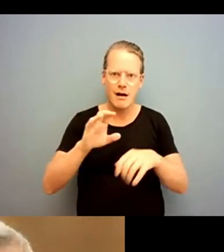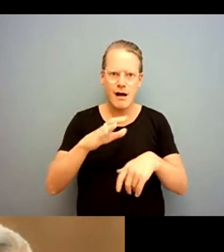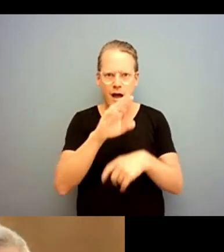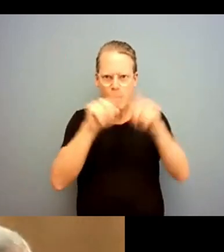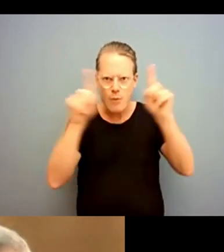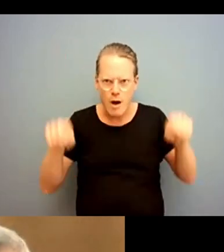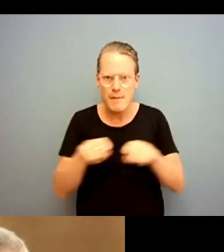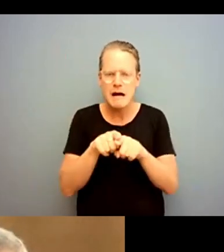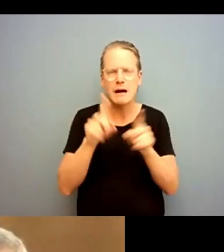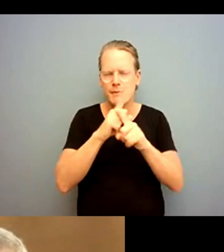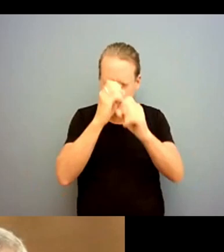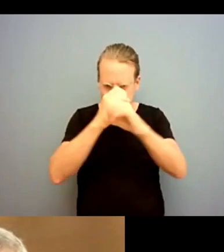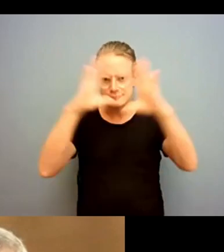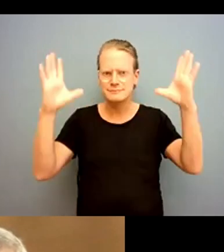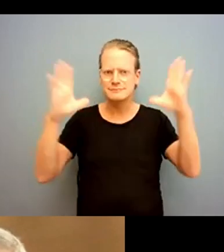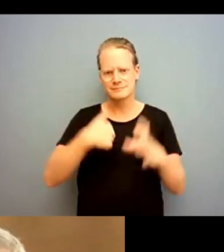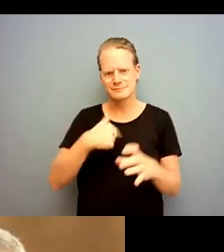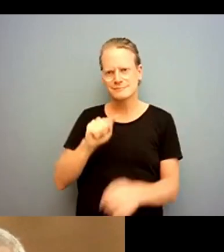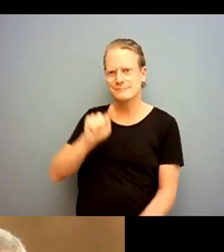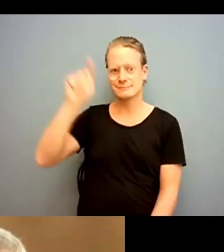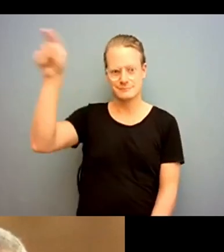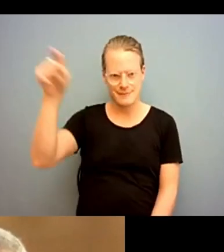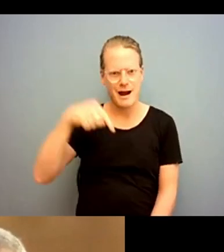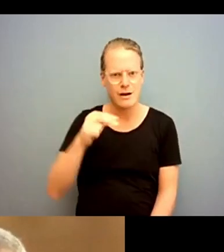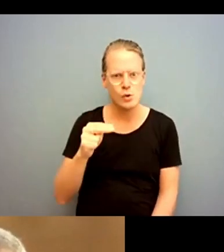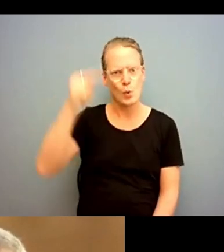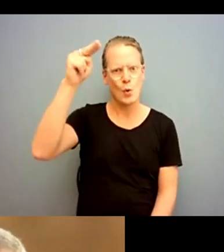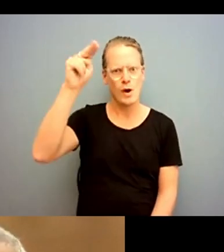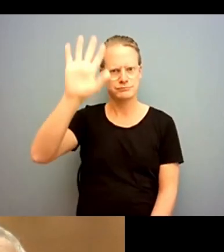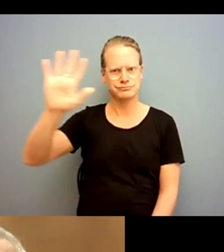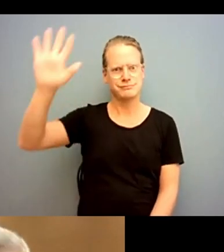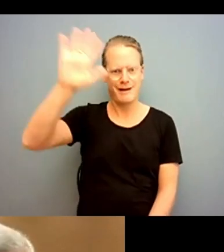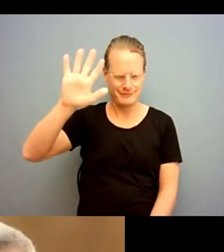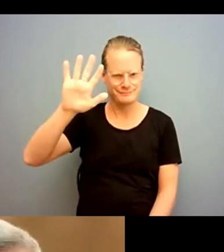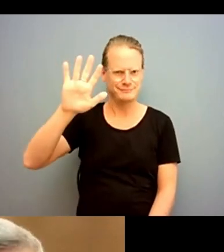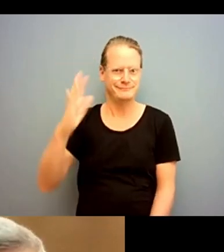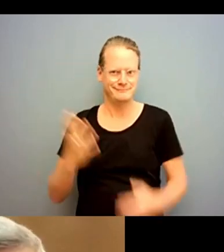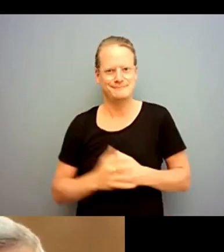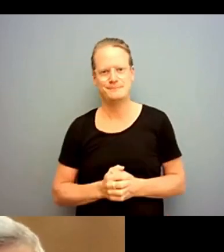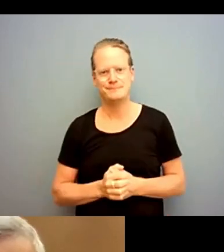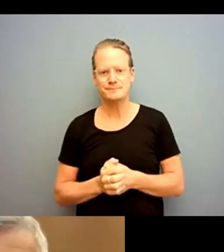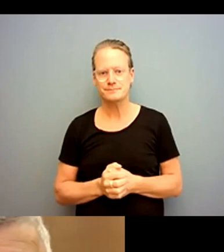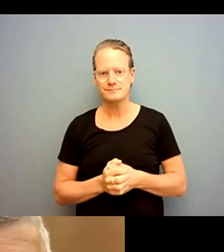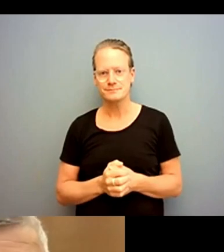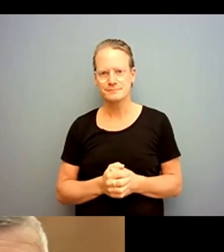Sápmi in the wonderful hall of Sajos, and welcome to the stage.